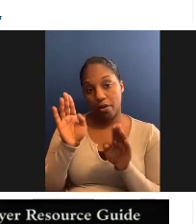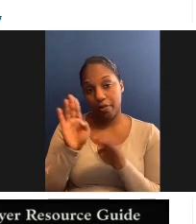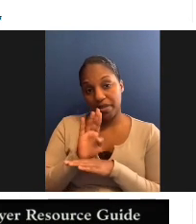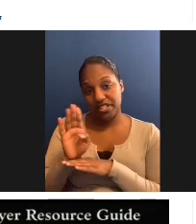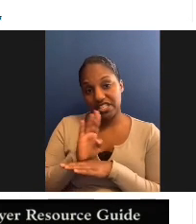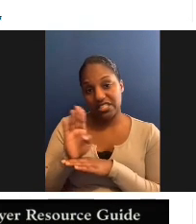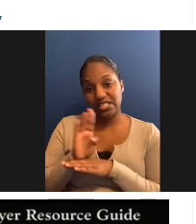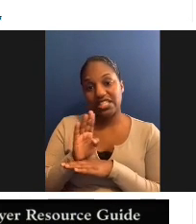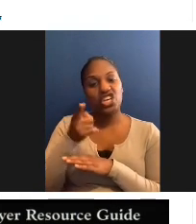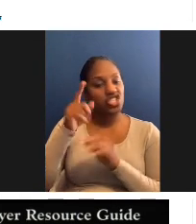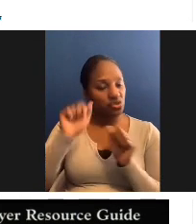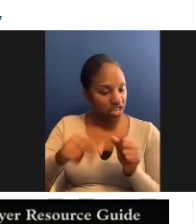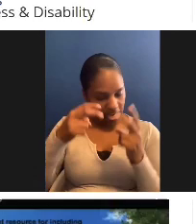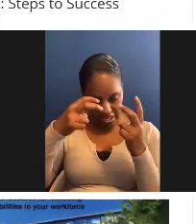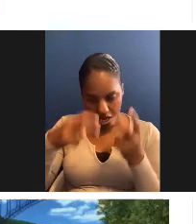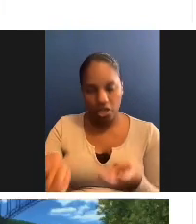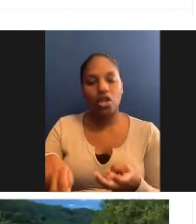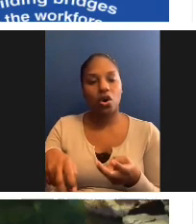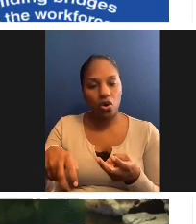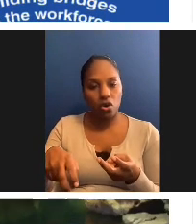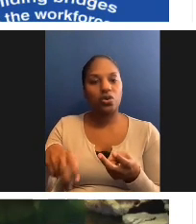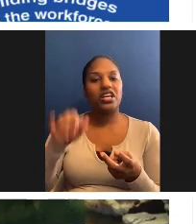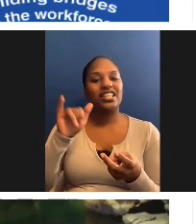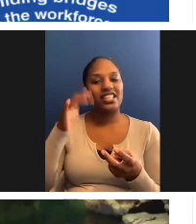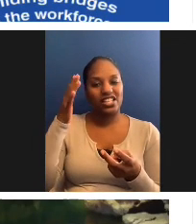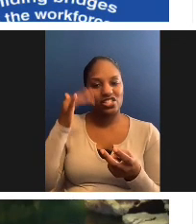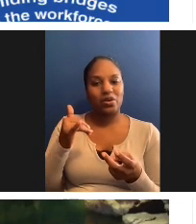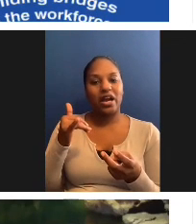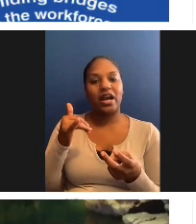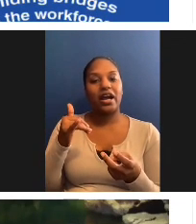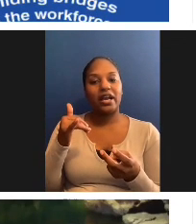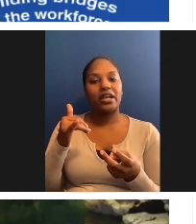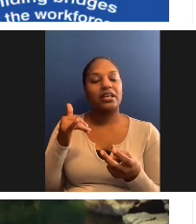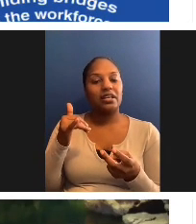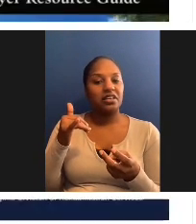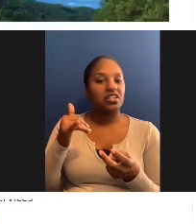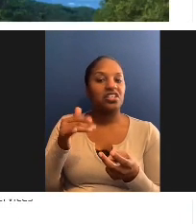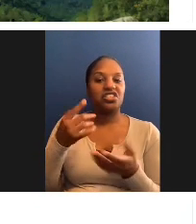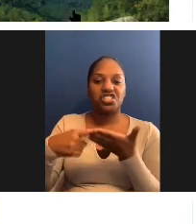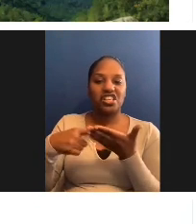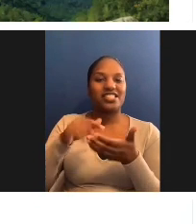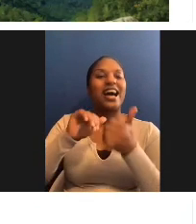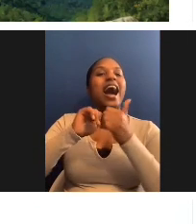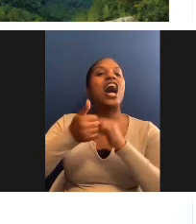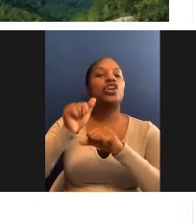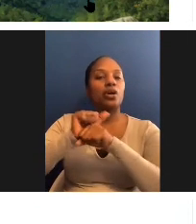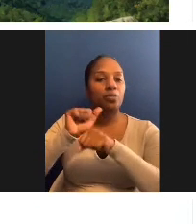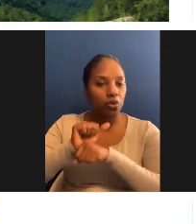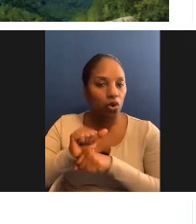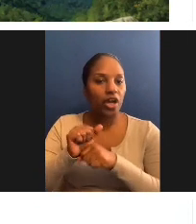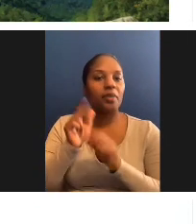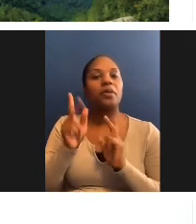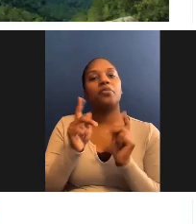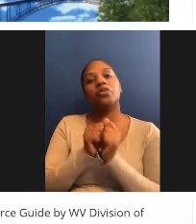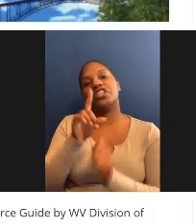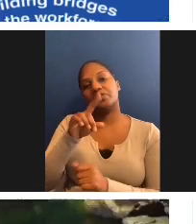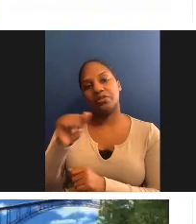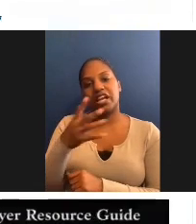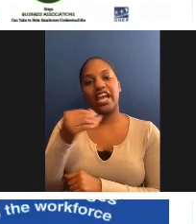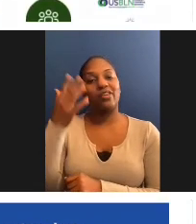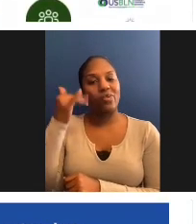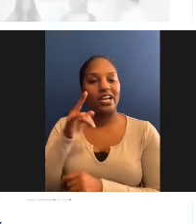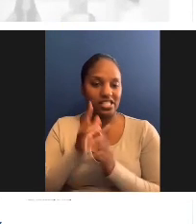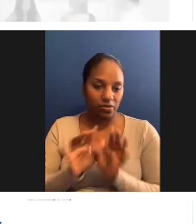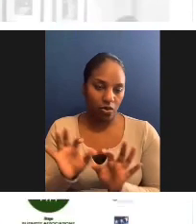are downloadable as to how to employ folks with disabilities and why it's